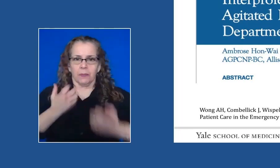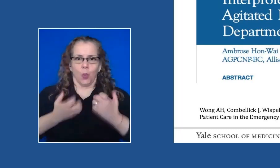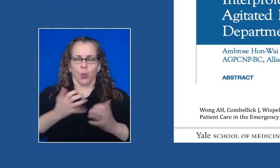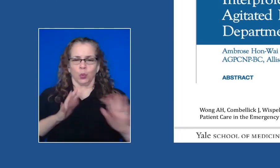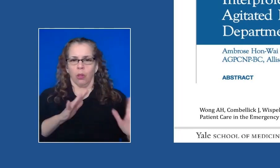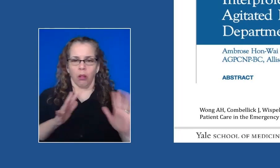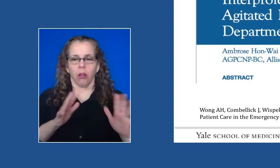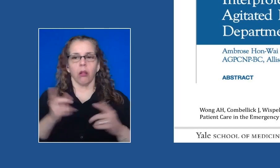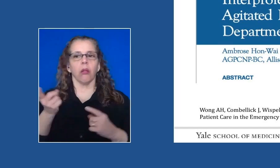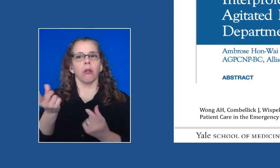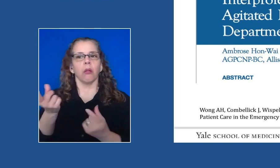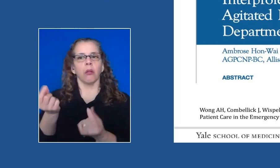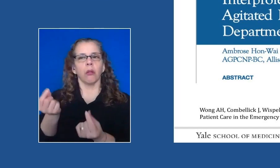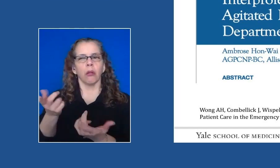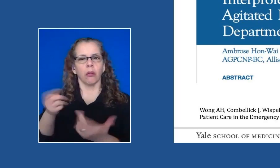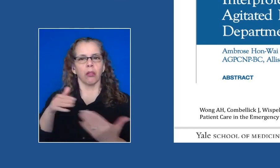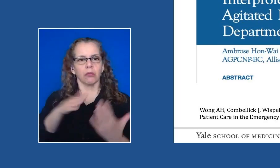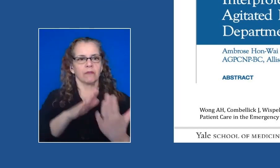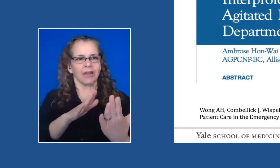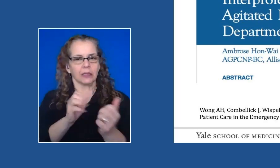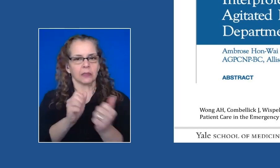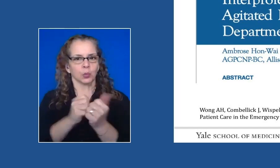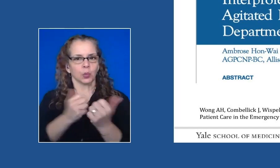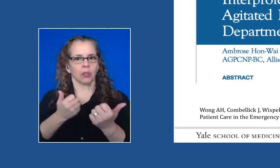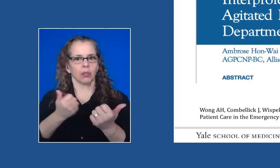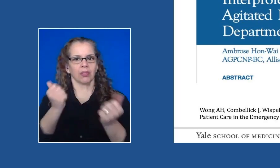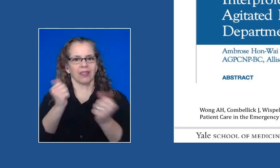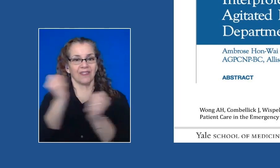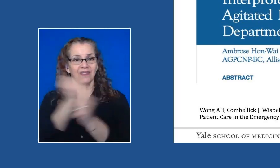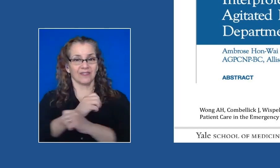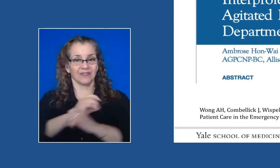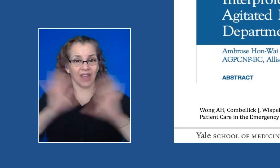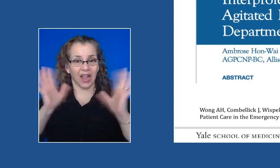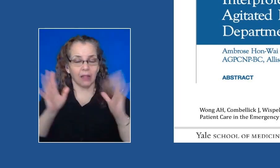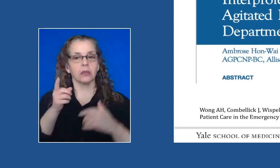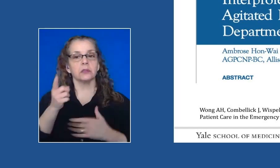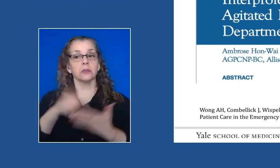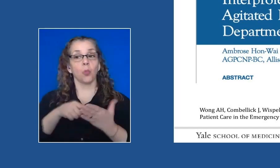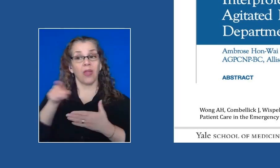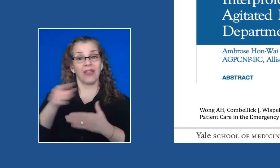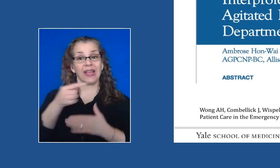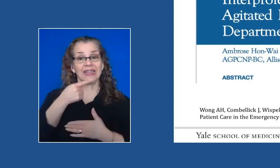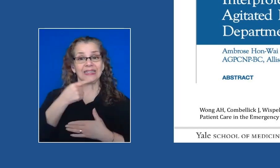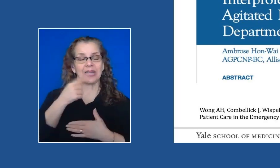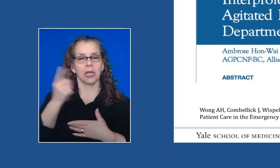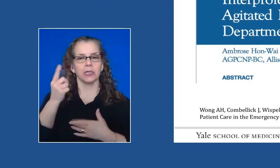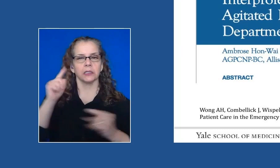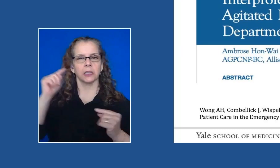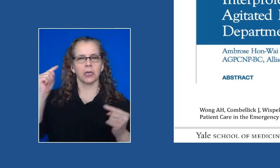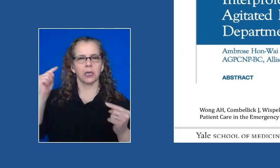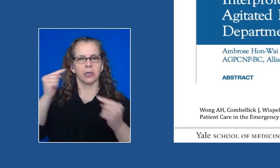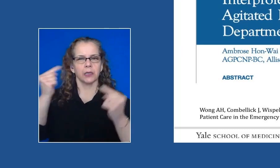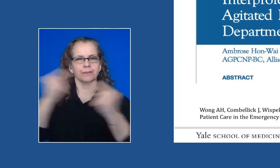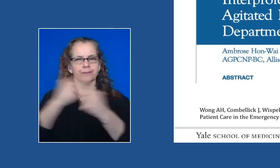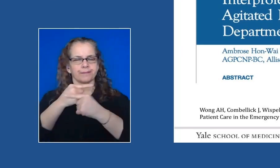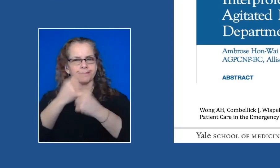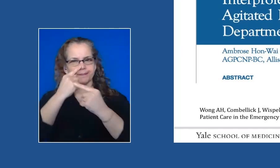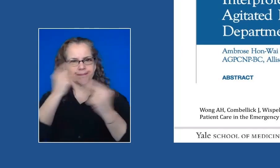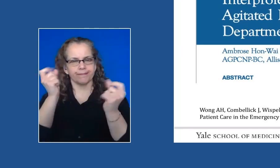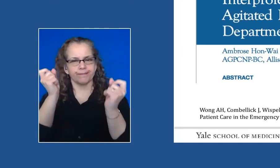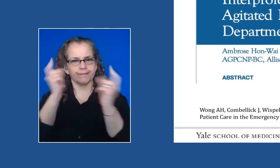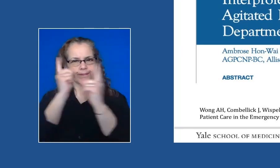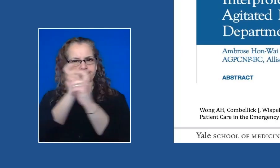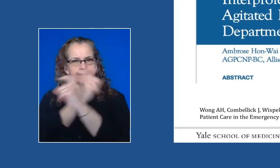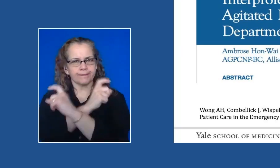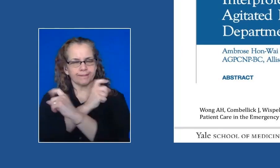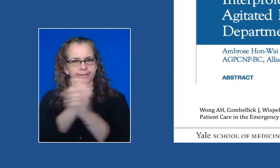facing workplace violence. And what they're describing is a sense of this patient care paradox, the fact that they want to care for a